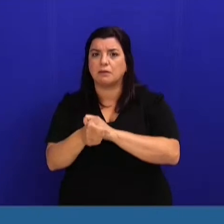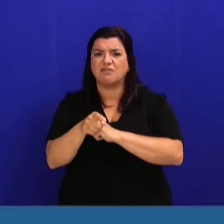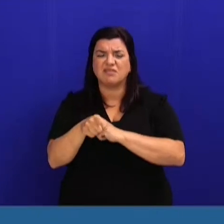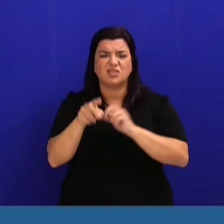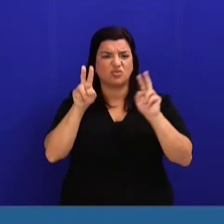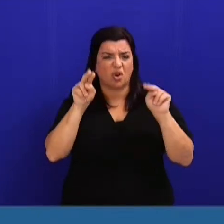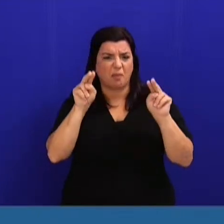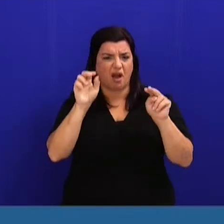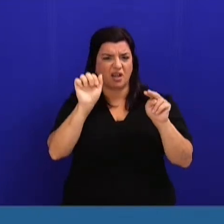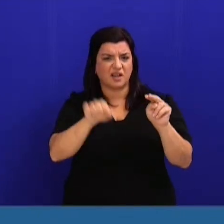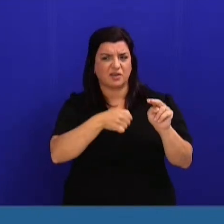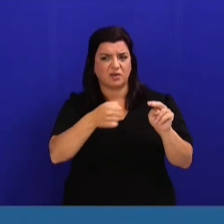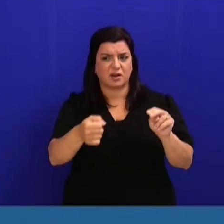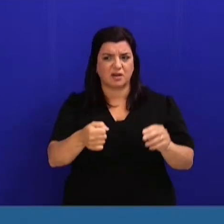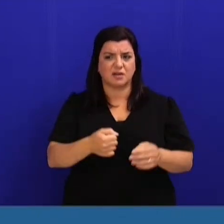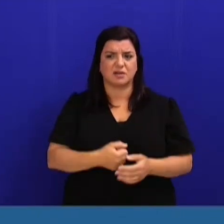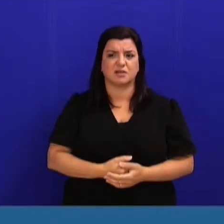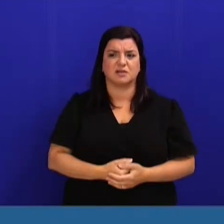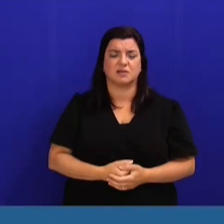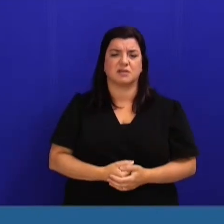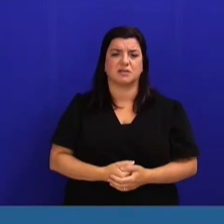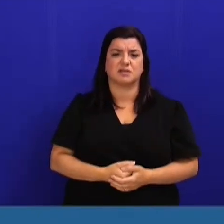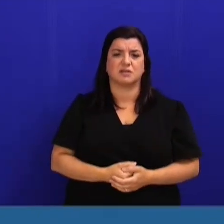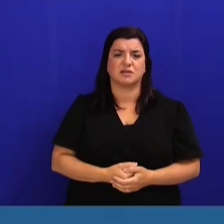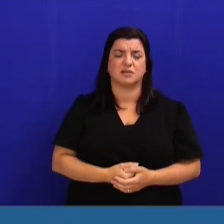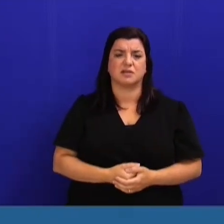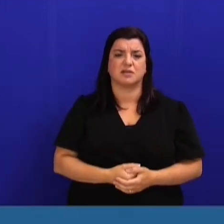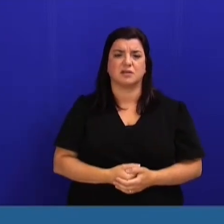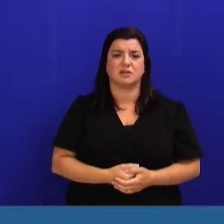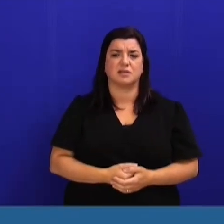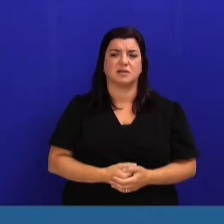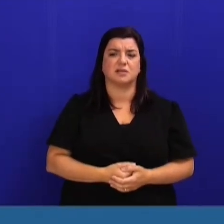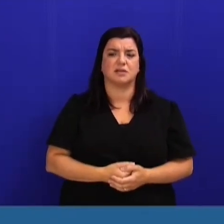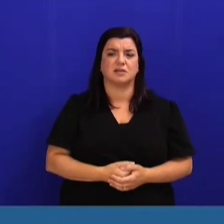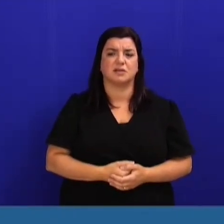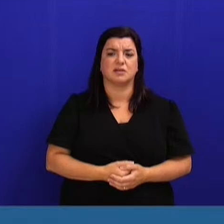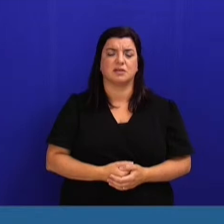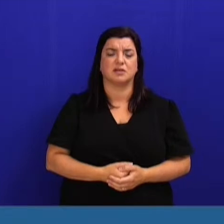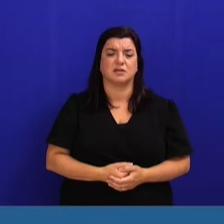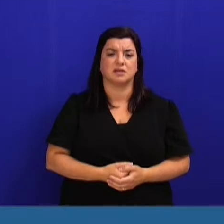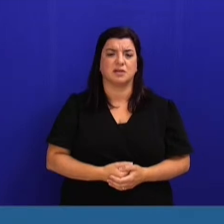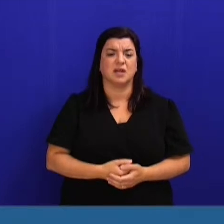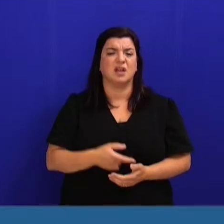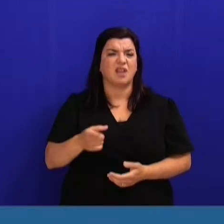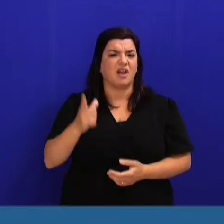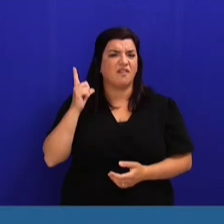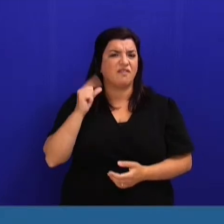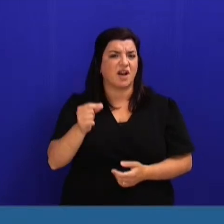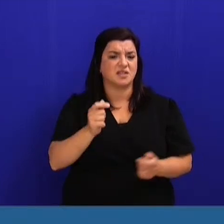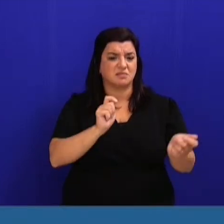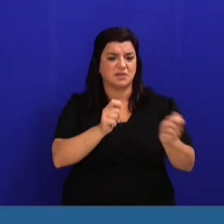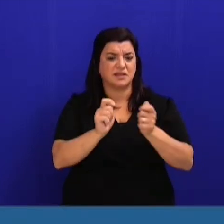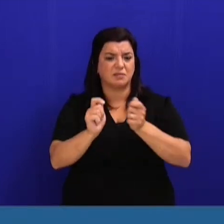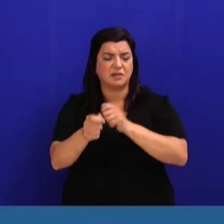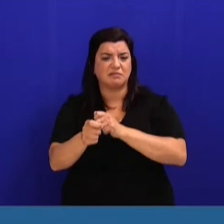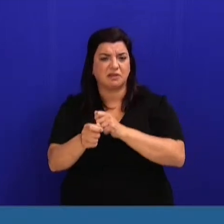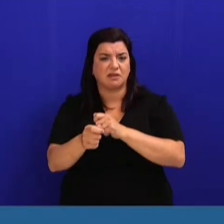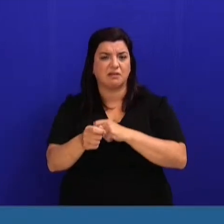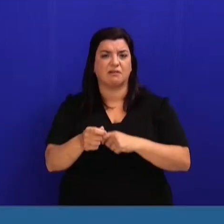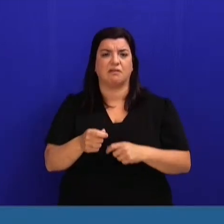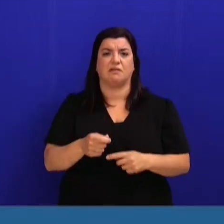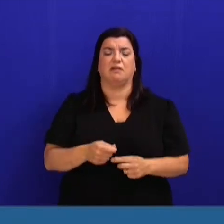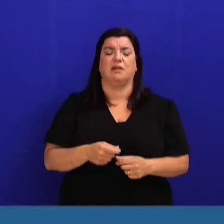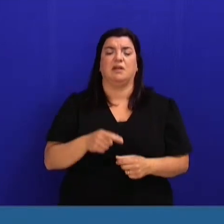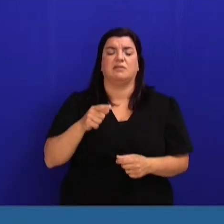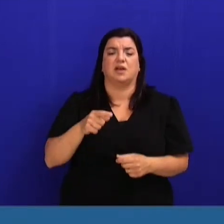for a variant to mutate in this sort of way in such a fast manner, considering that UK experts have said that Delta variant is